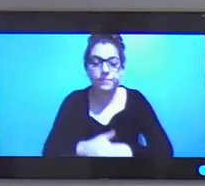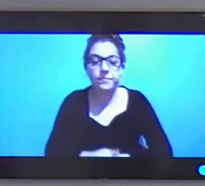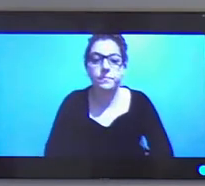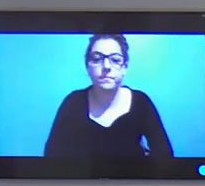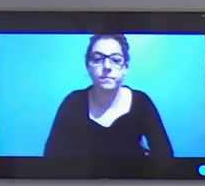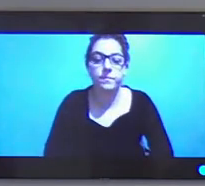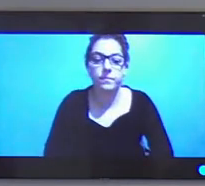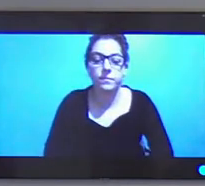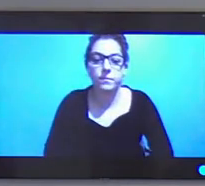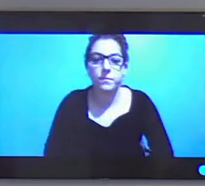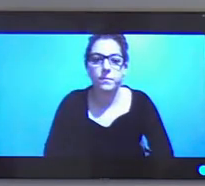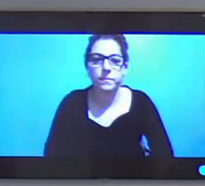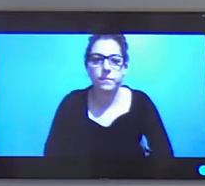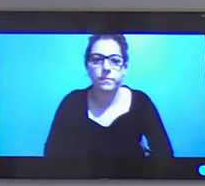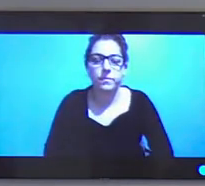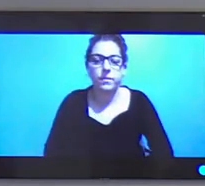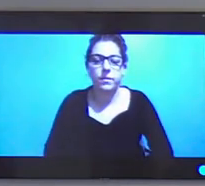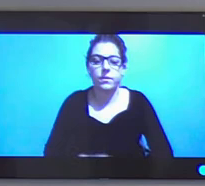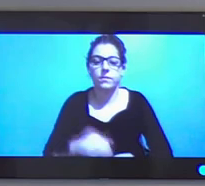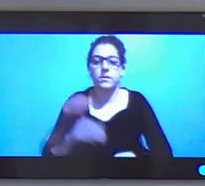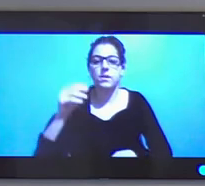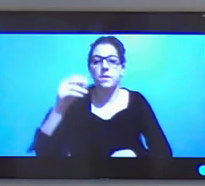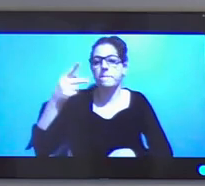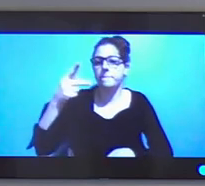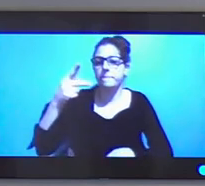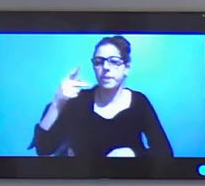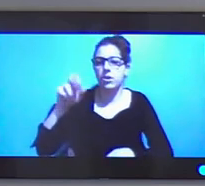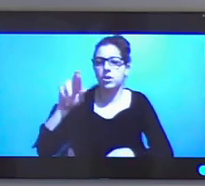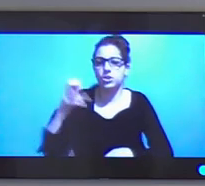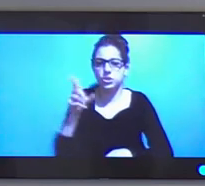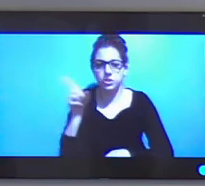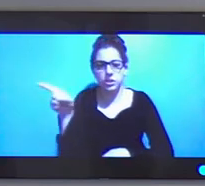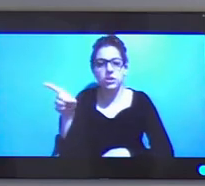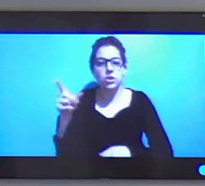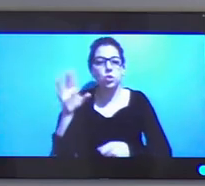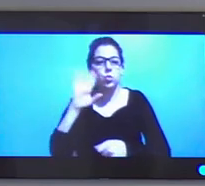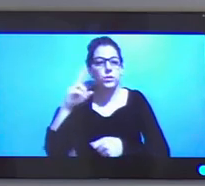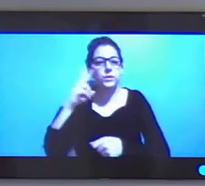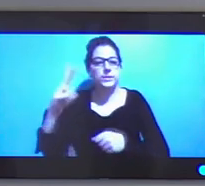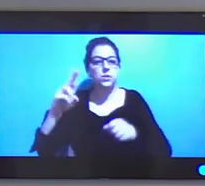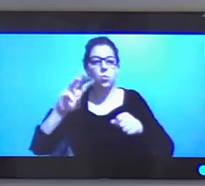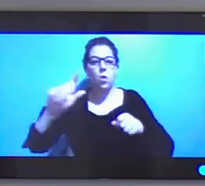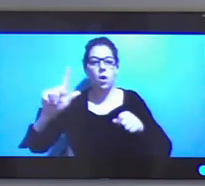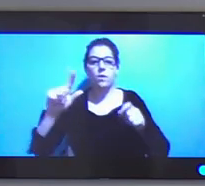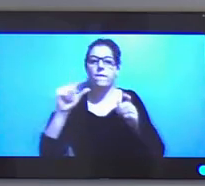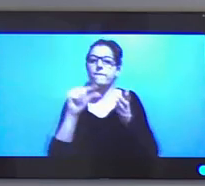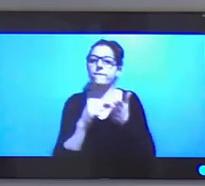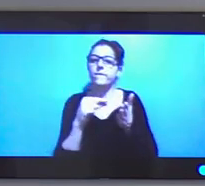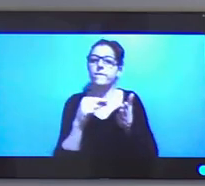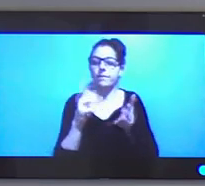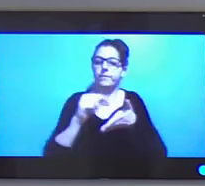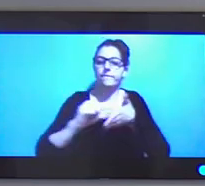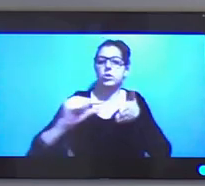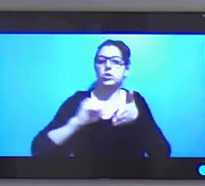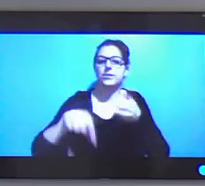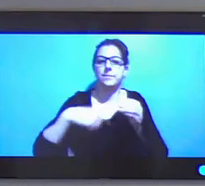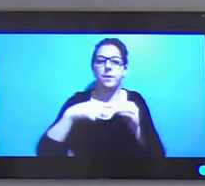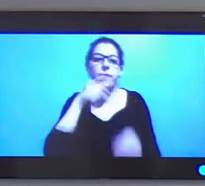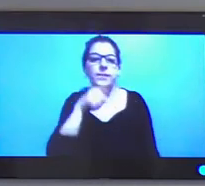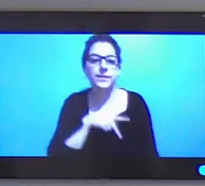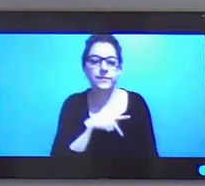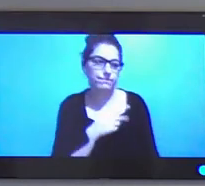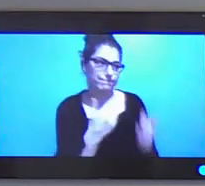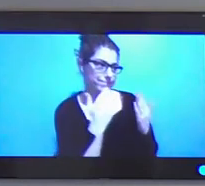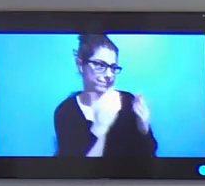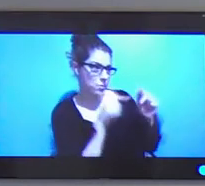talking. It's a good idea, checking in with each other. You go in there, you know what you can see on the wall? You're going to see verses about Thanksgiving. Thanks to those who put those up. Verses